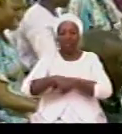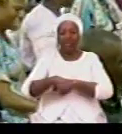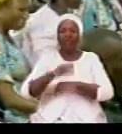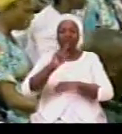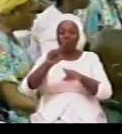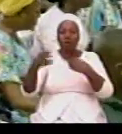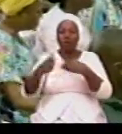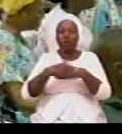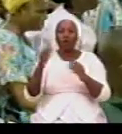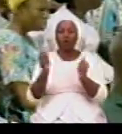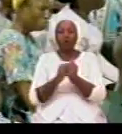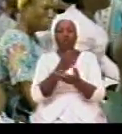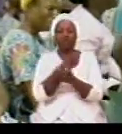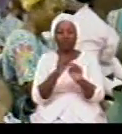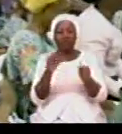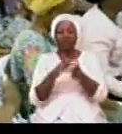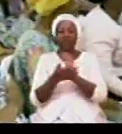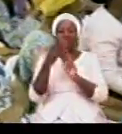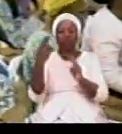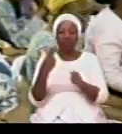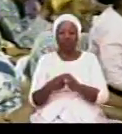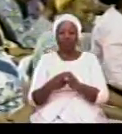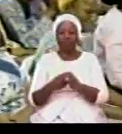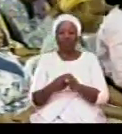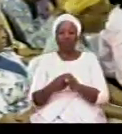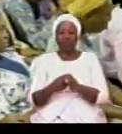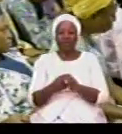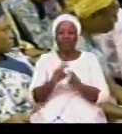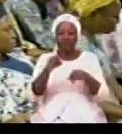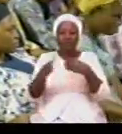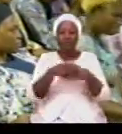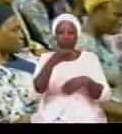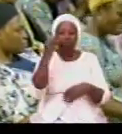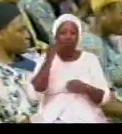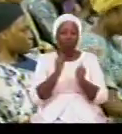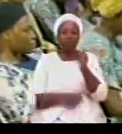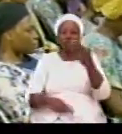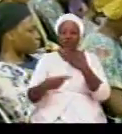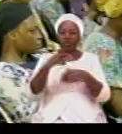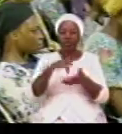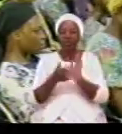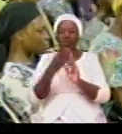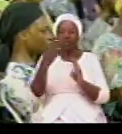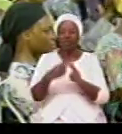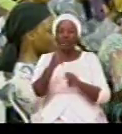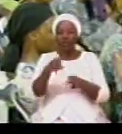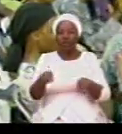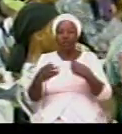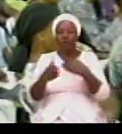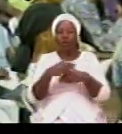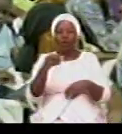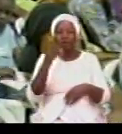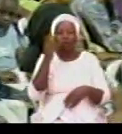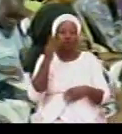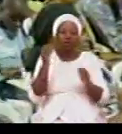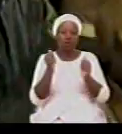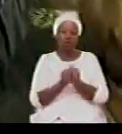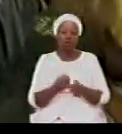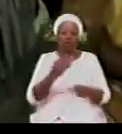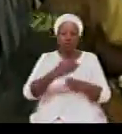home with restoration. Going home with total, complete healing in your